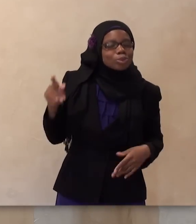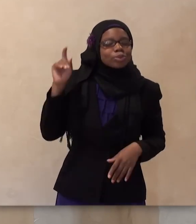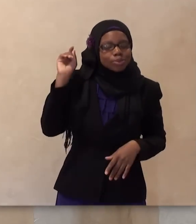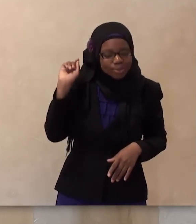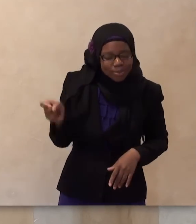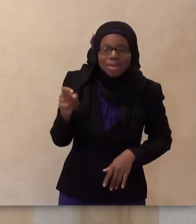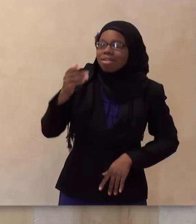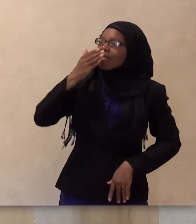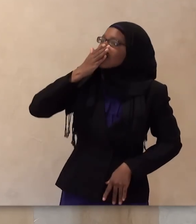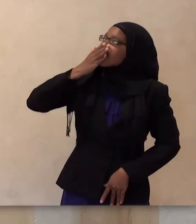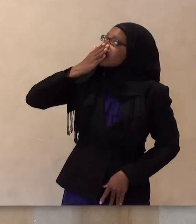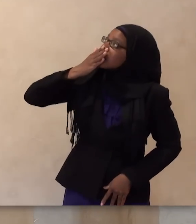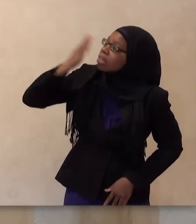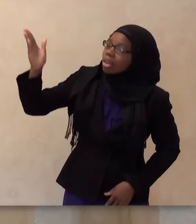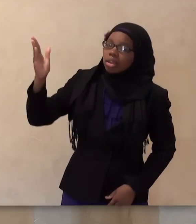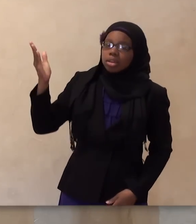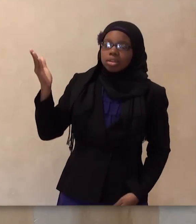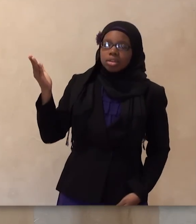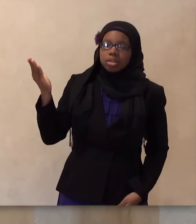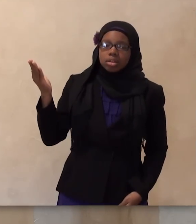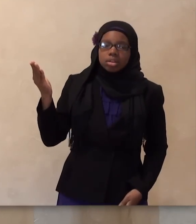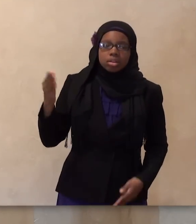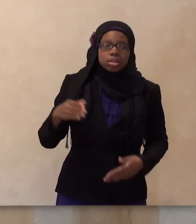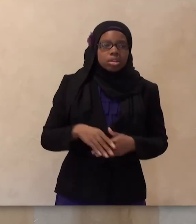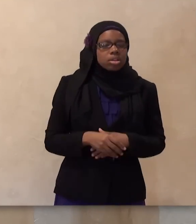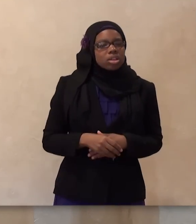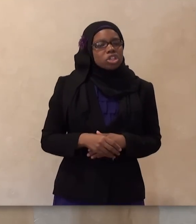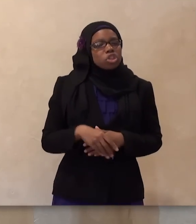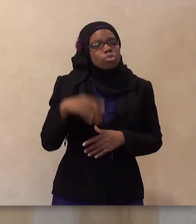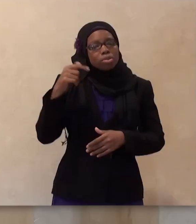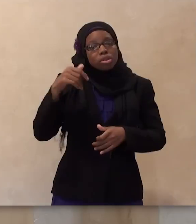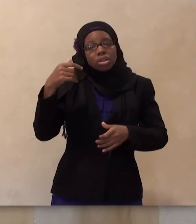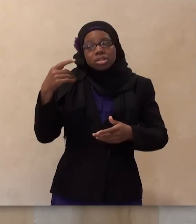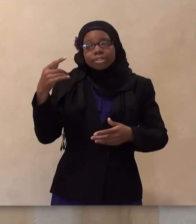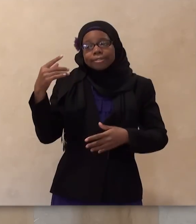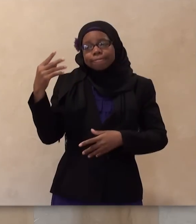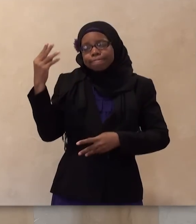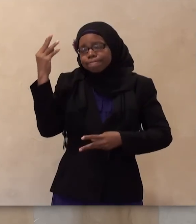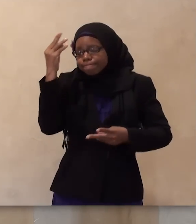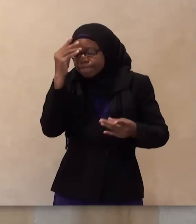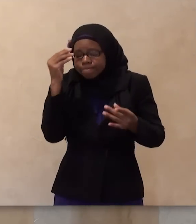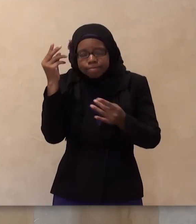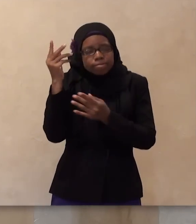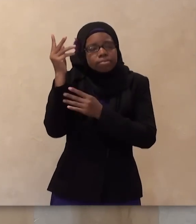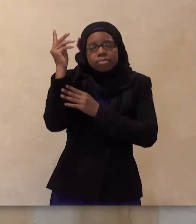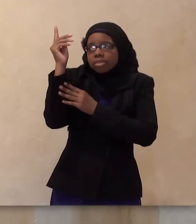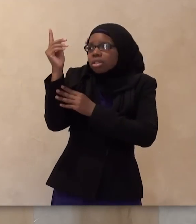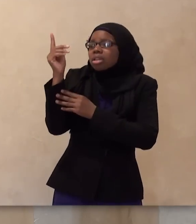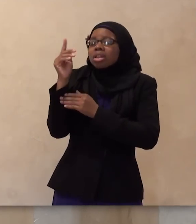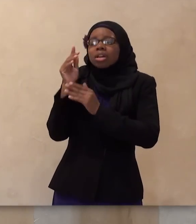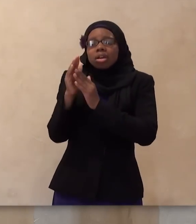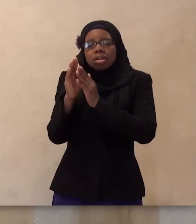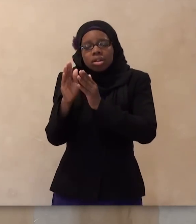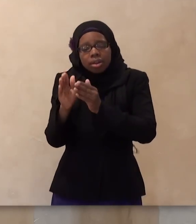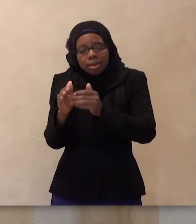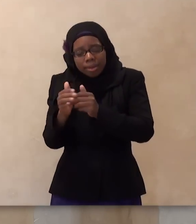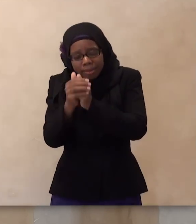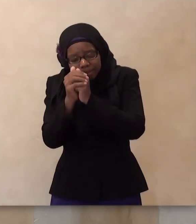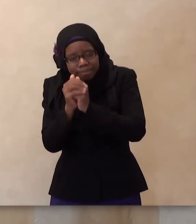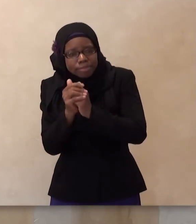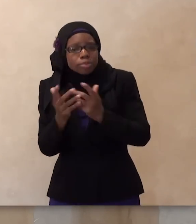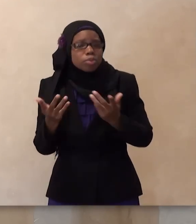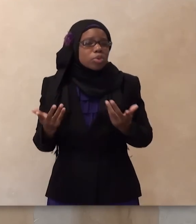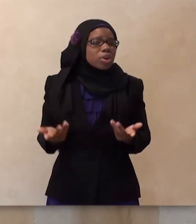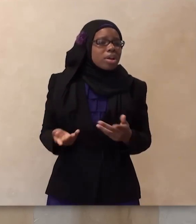to Allah subhanahu wa ta'ala through remembering Allah subhanahu wa ta'ala, through prayers, through fasting, through any